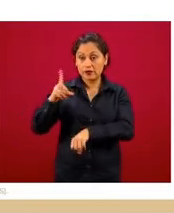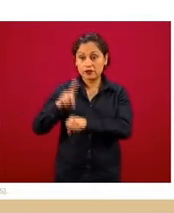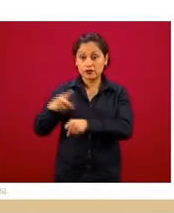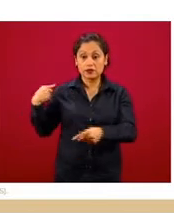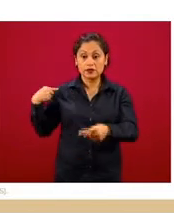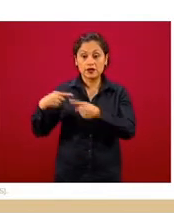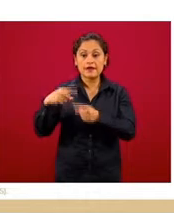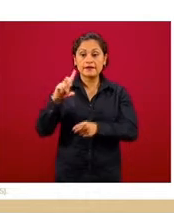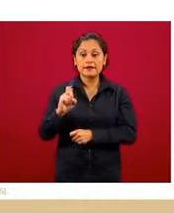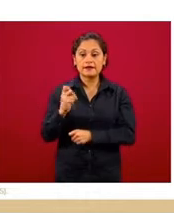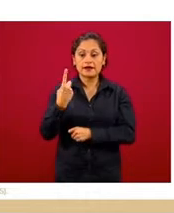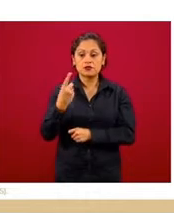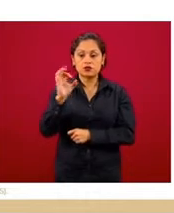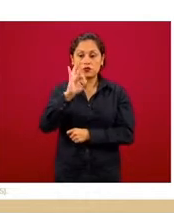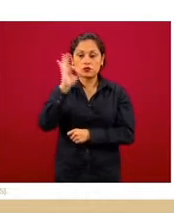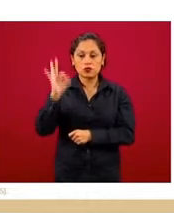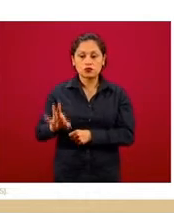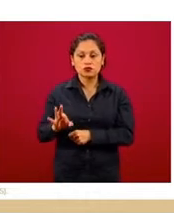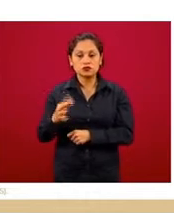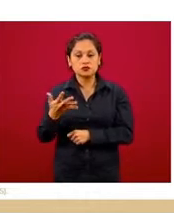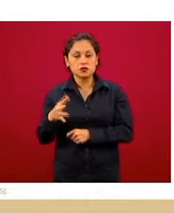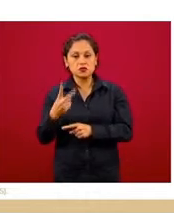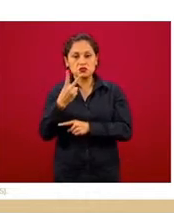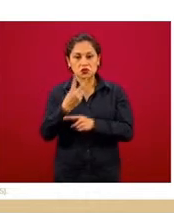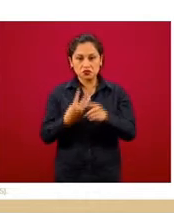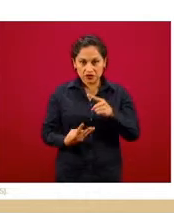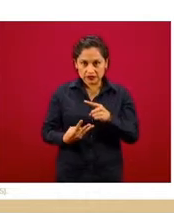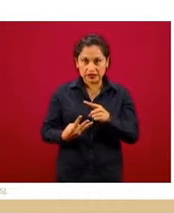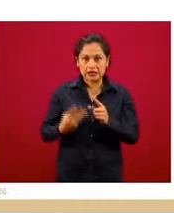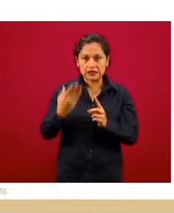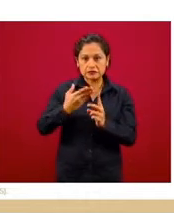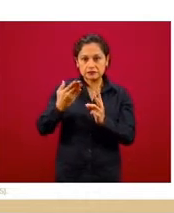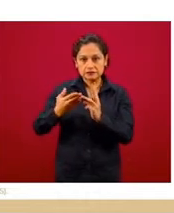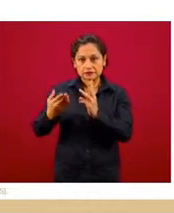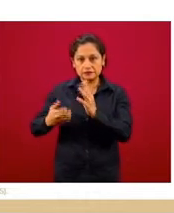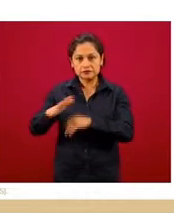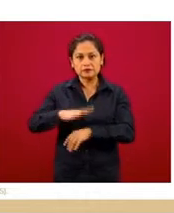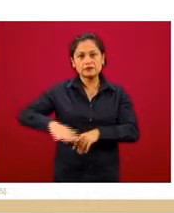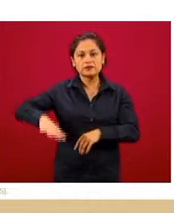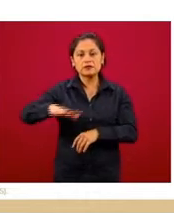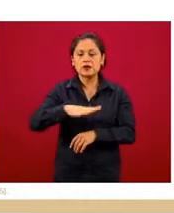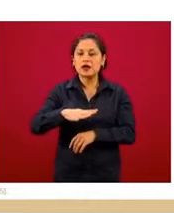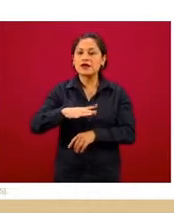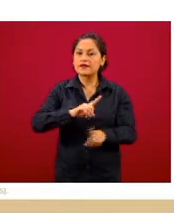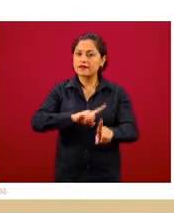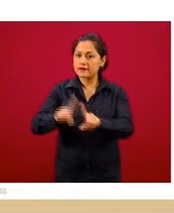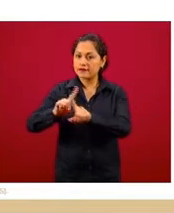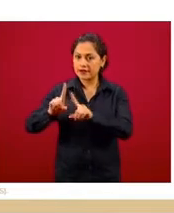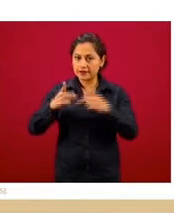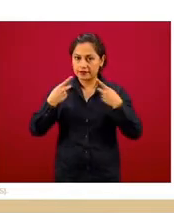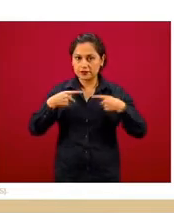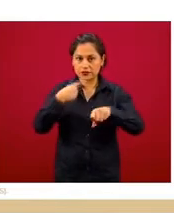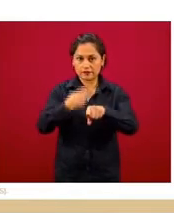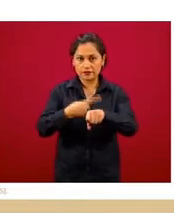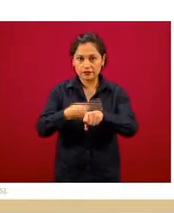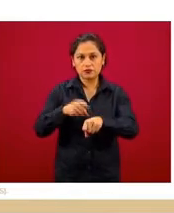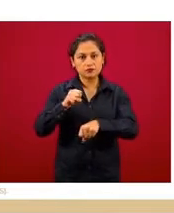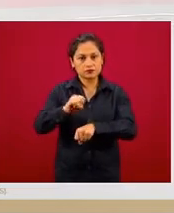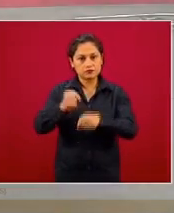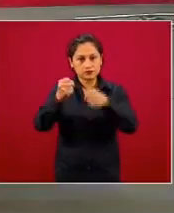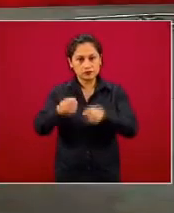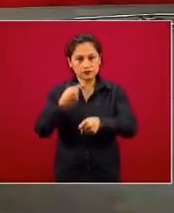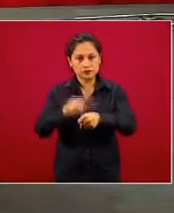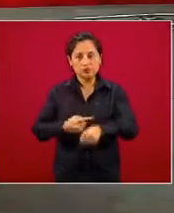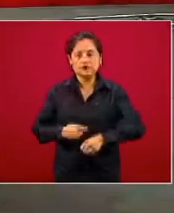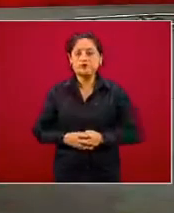days, 31%, a little bit less than 2/3 of the cases that have been confirmed up to now